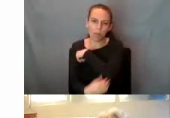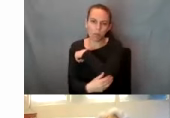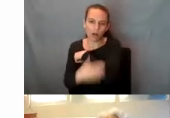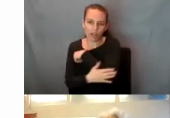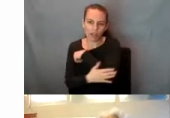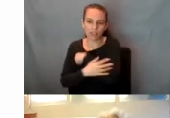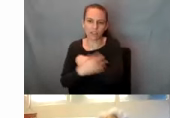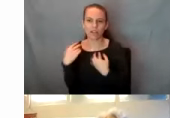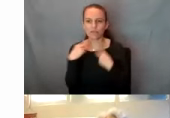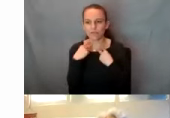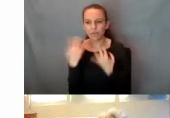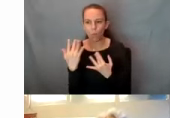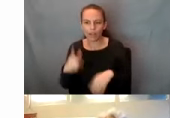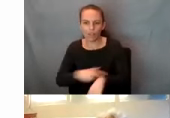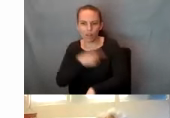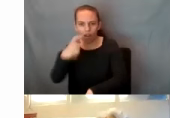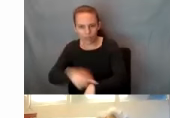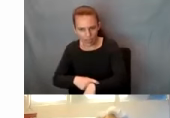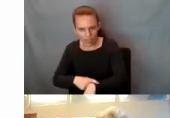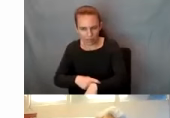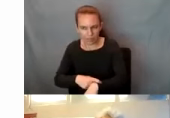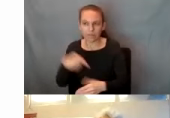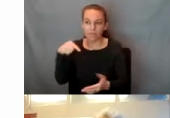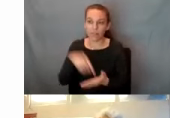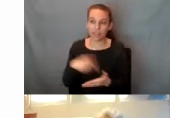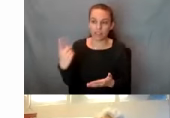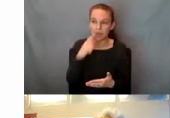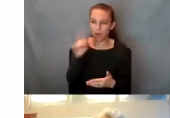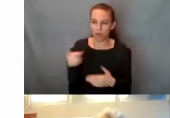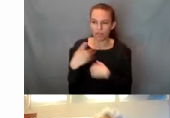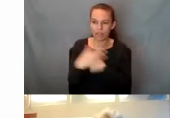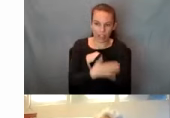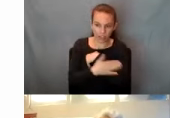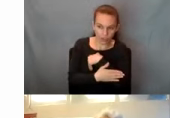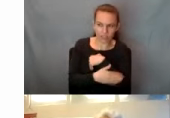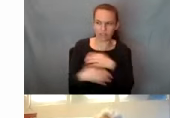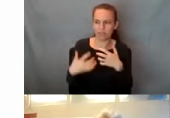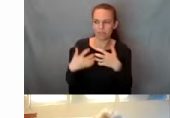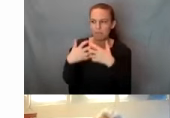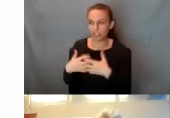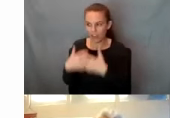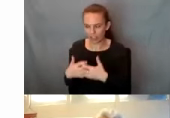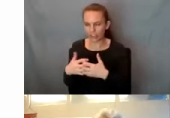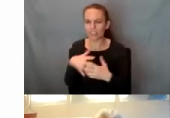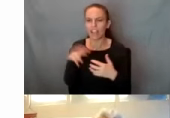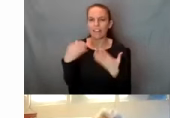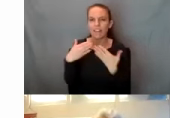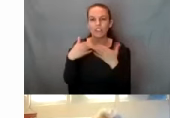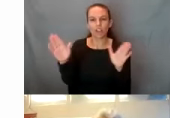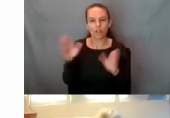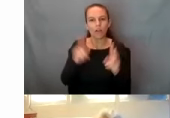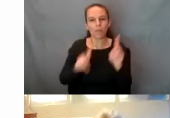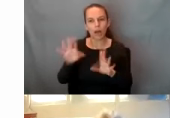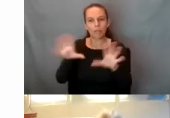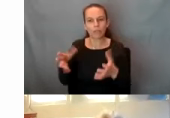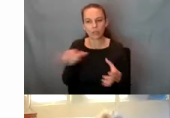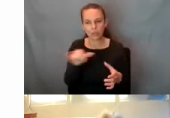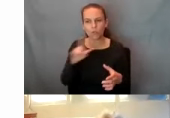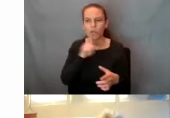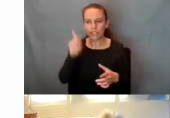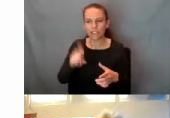time. And this is something that not only countries, but manufacturers and the general public as well really need to come